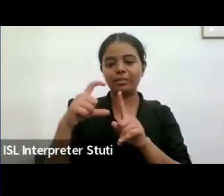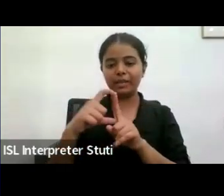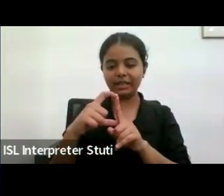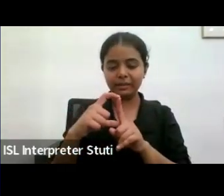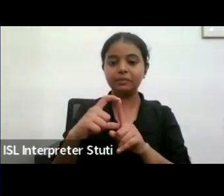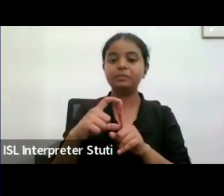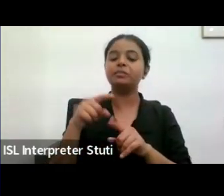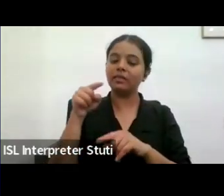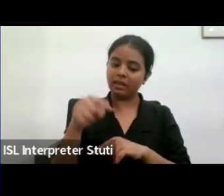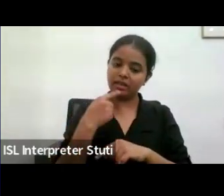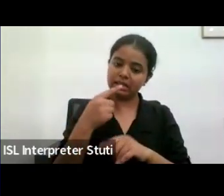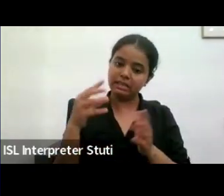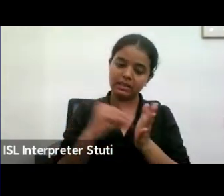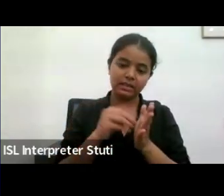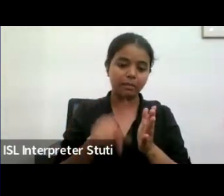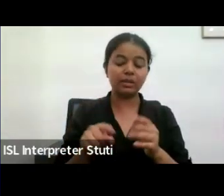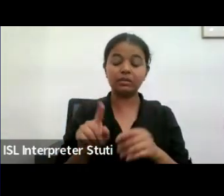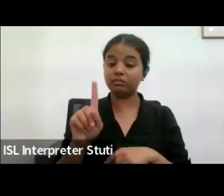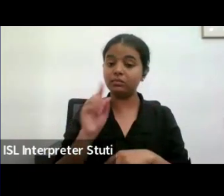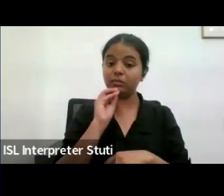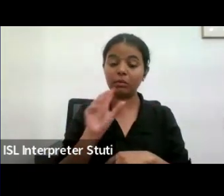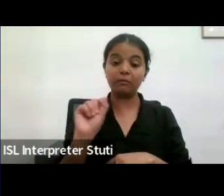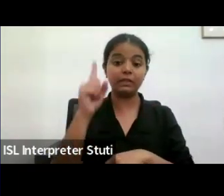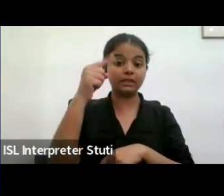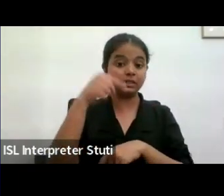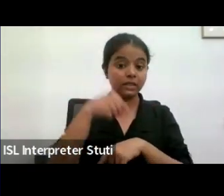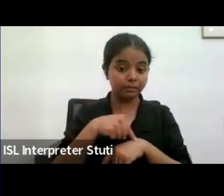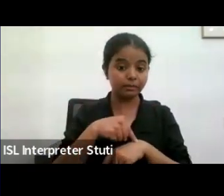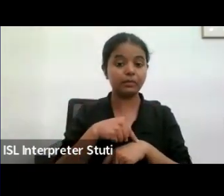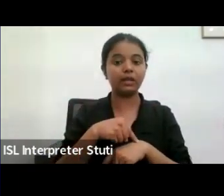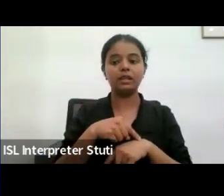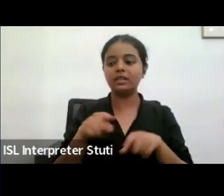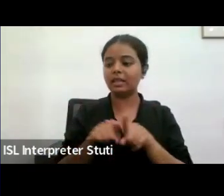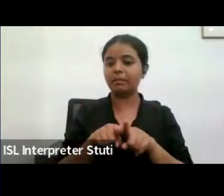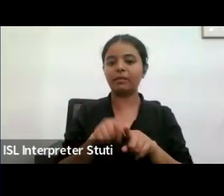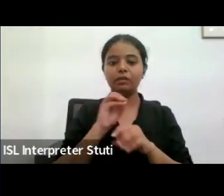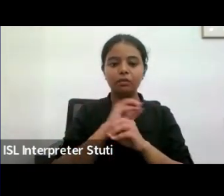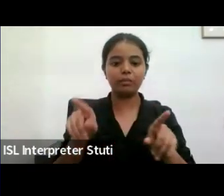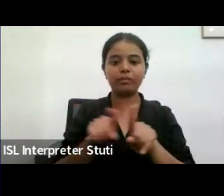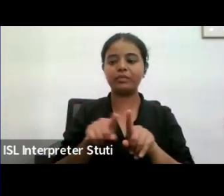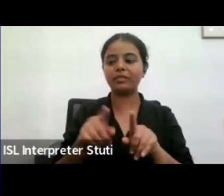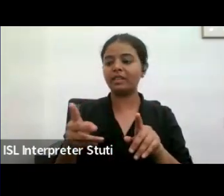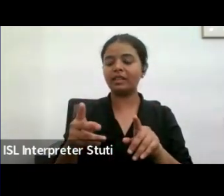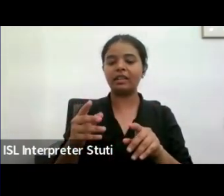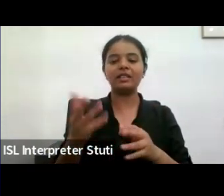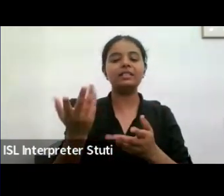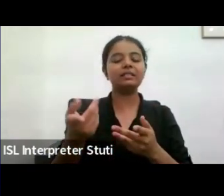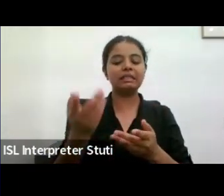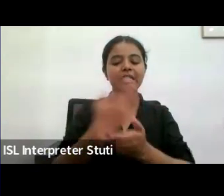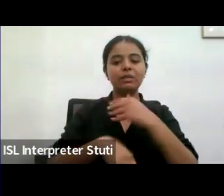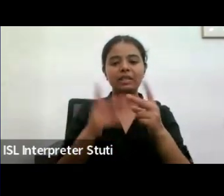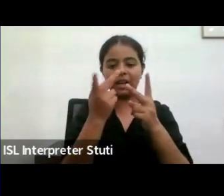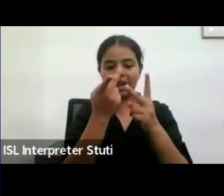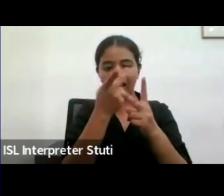time, you know, in the disability field, we used to all be very separate. People working with different impairment groups or people from